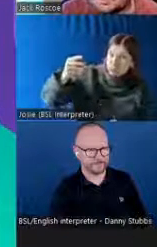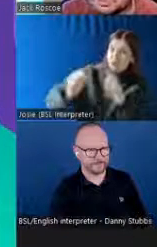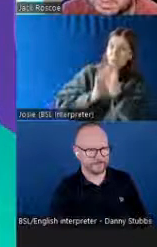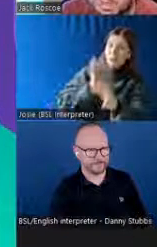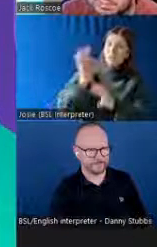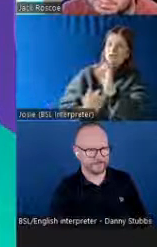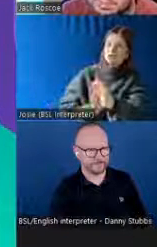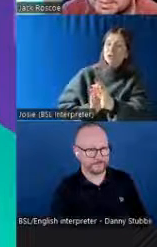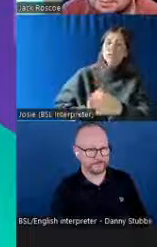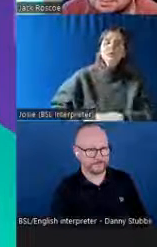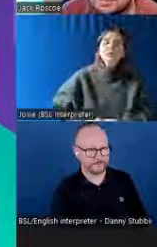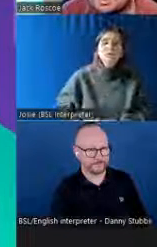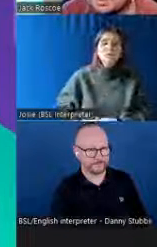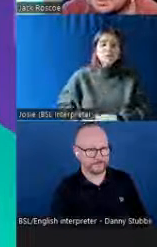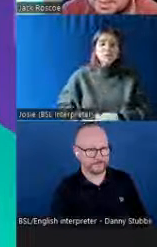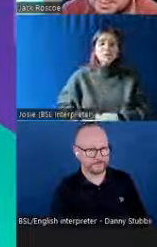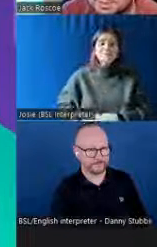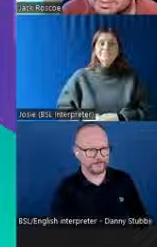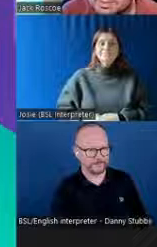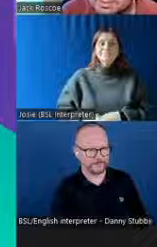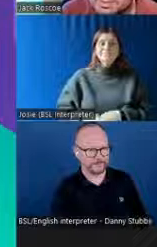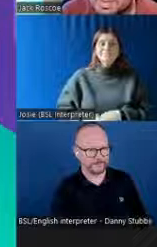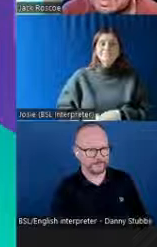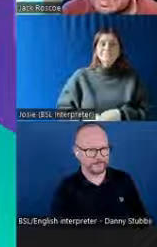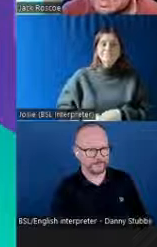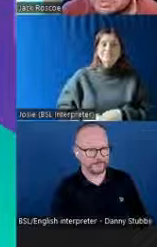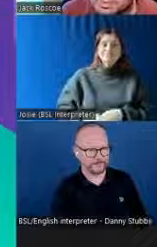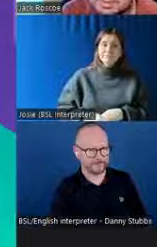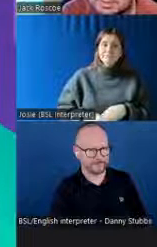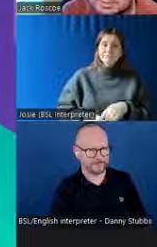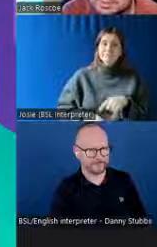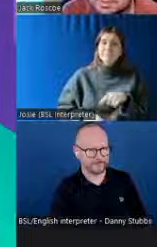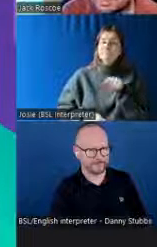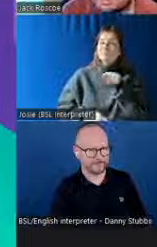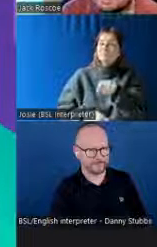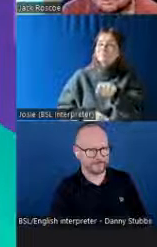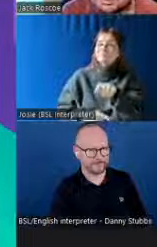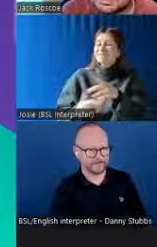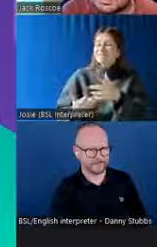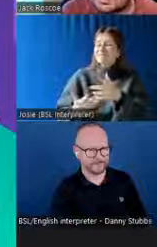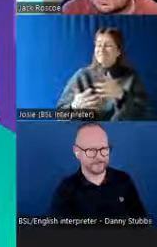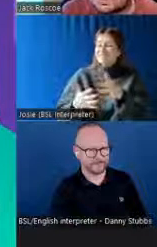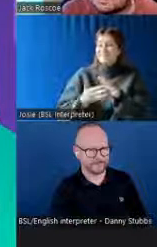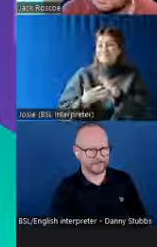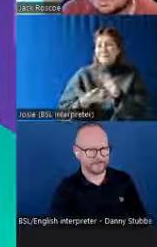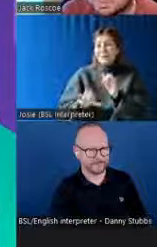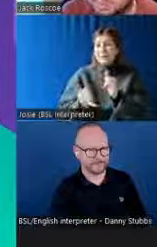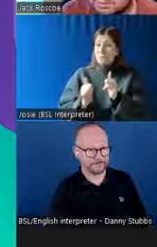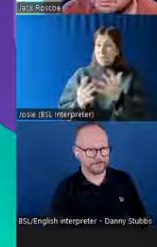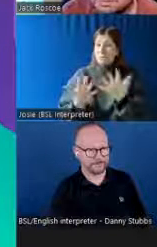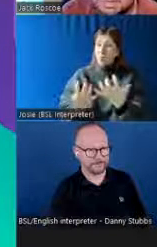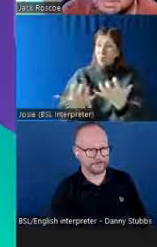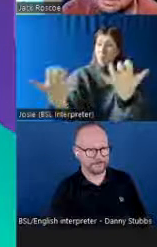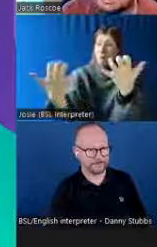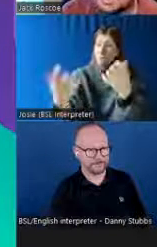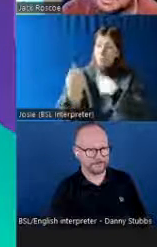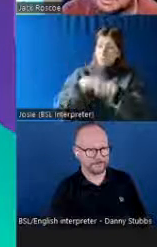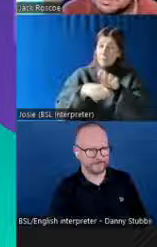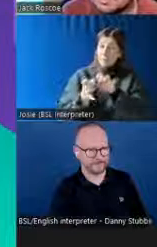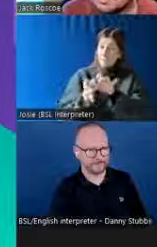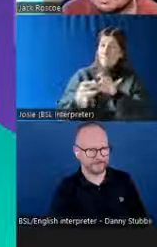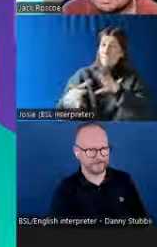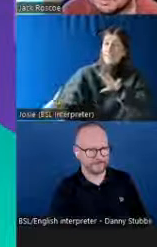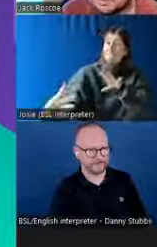So shorter engagement time, lots of families, less engaged audiences. But if you're an MPO, you might have to